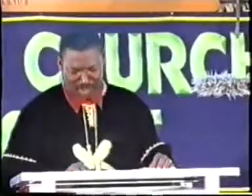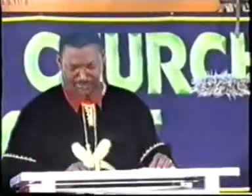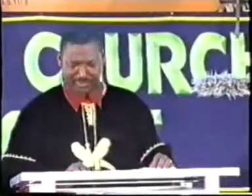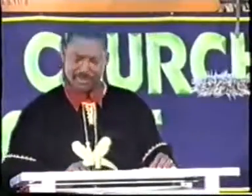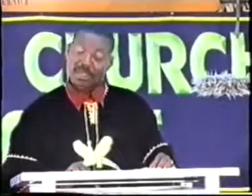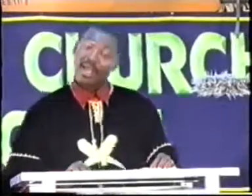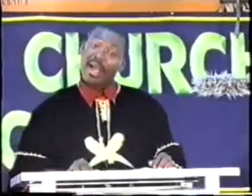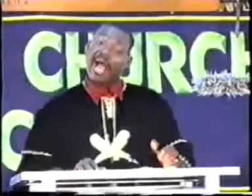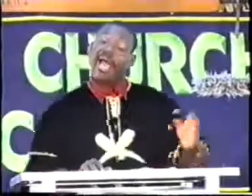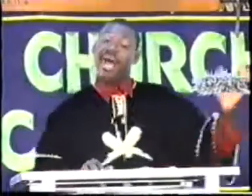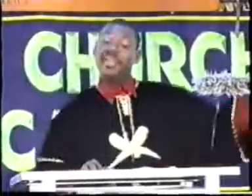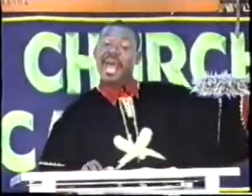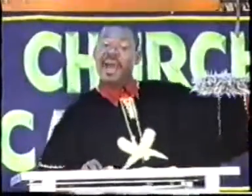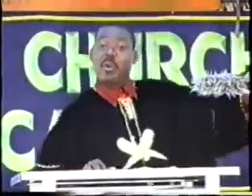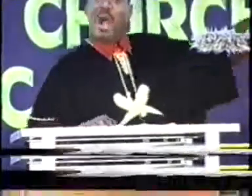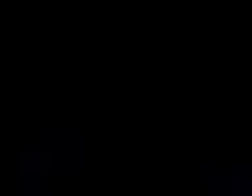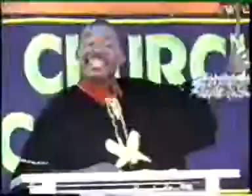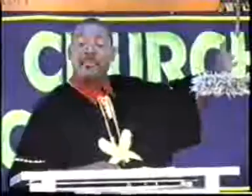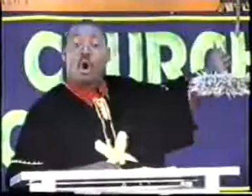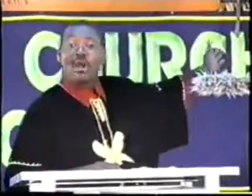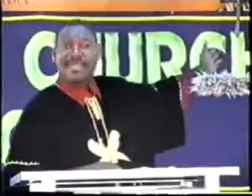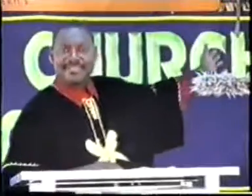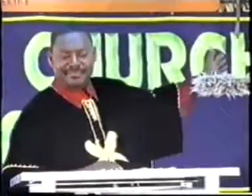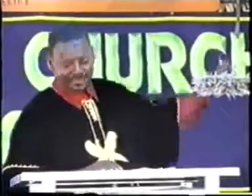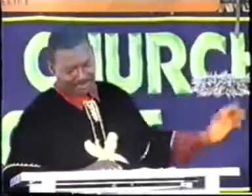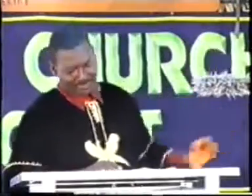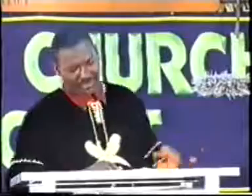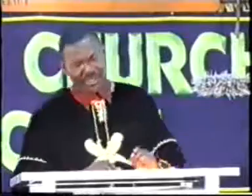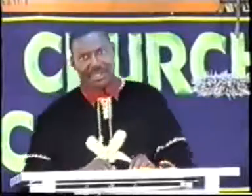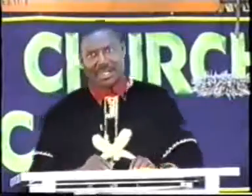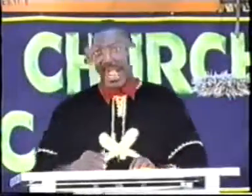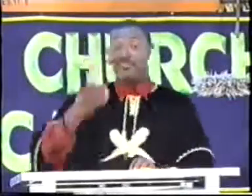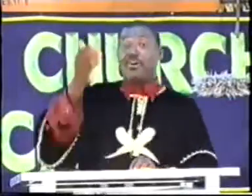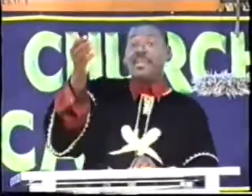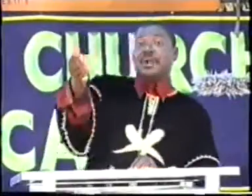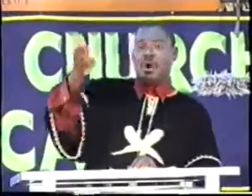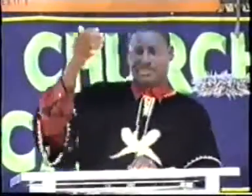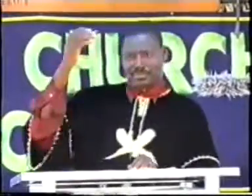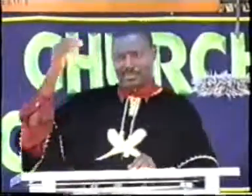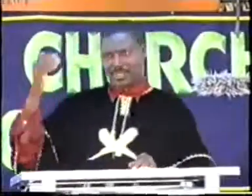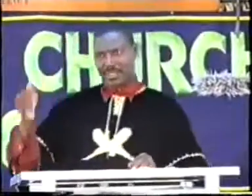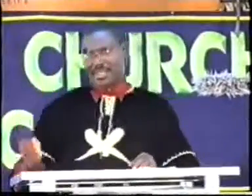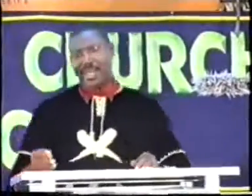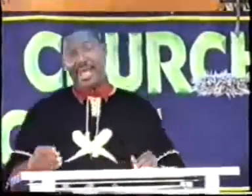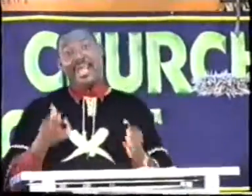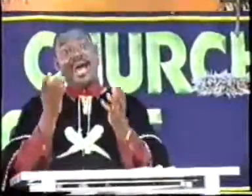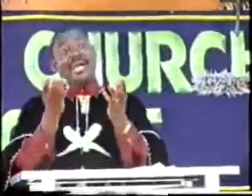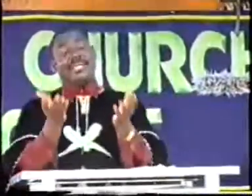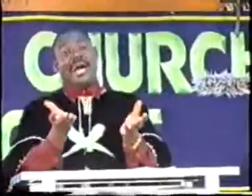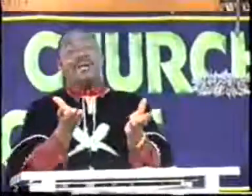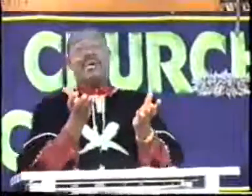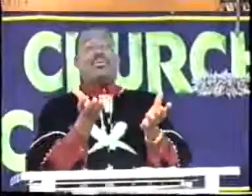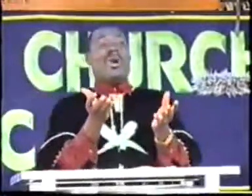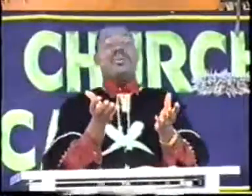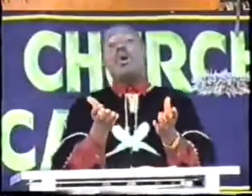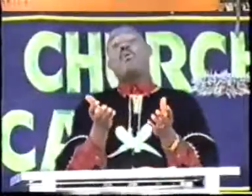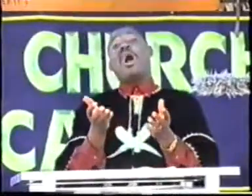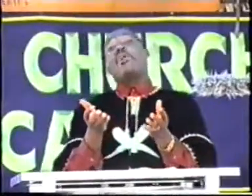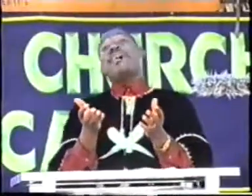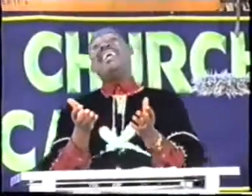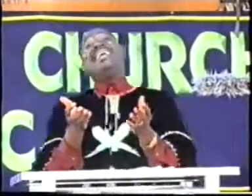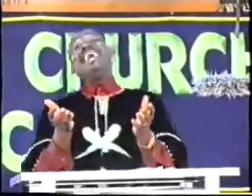so. And Annie Yara, our Amsterdam, Holland. Ghana phobia ko ana aja wono